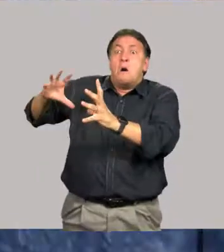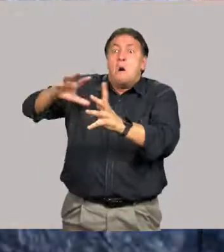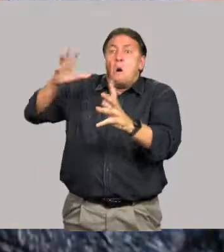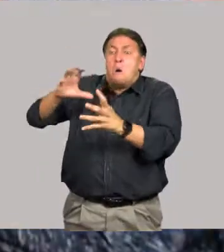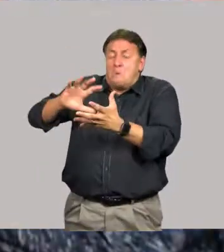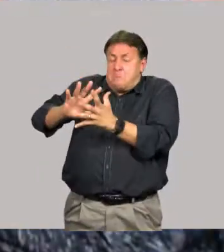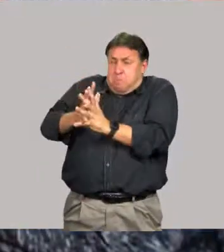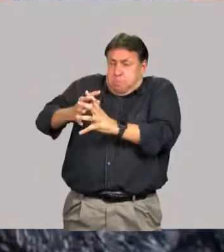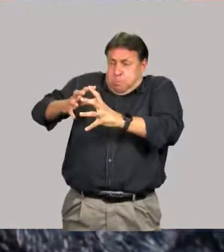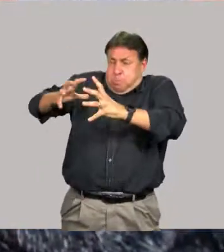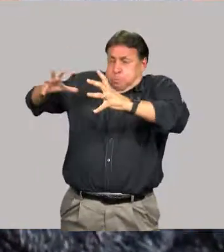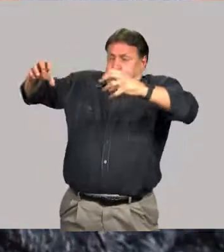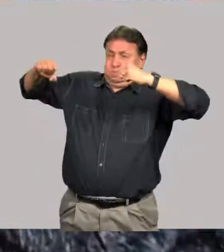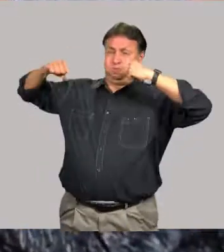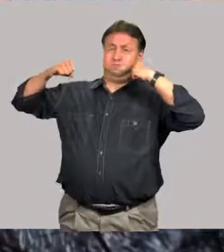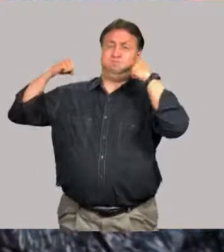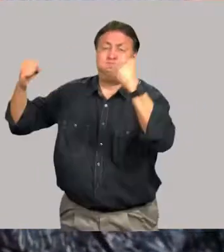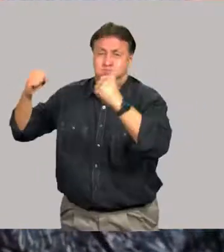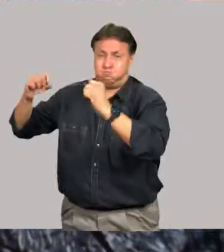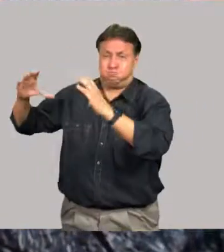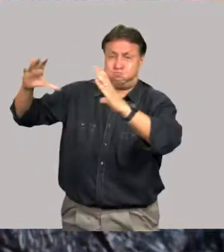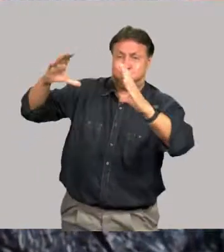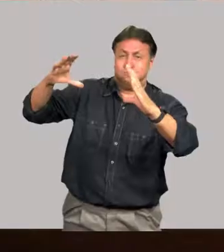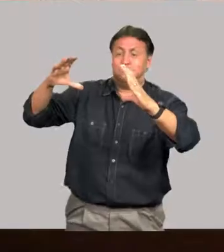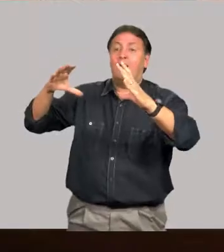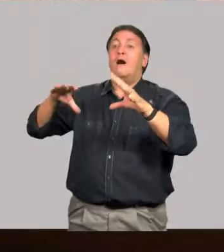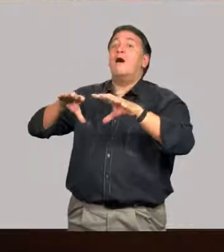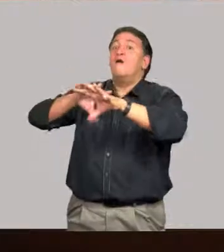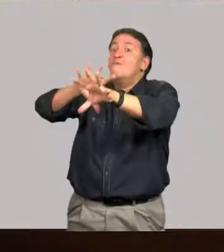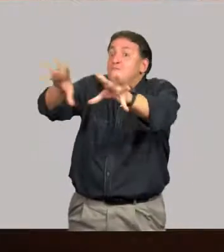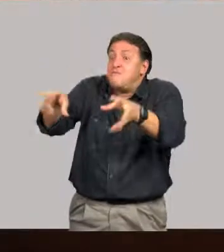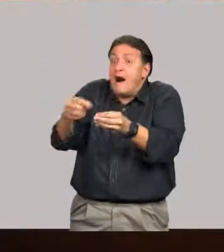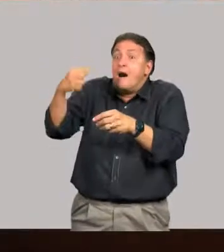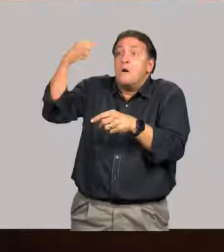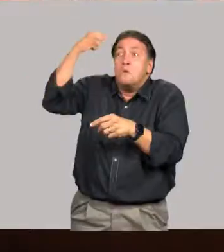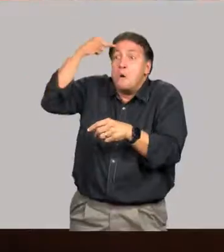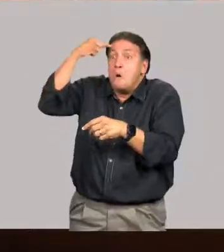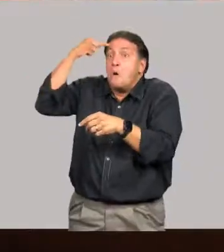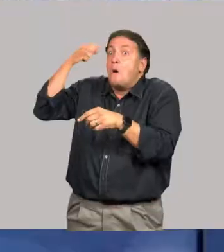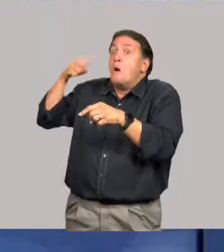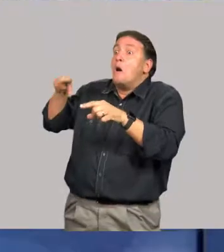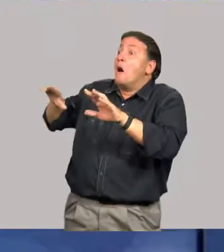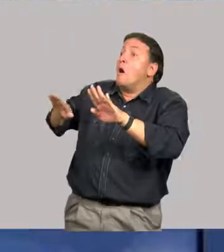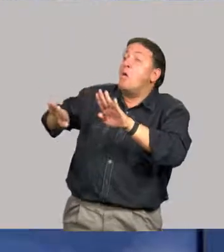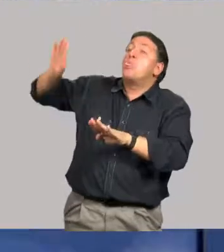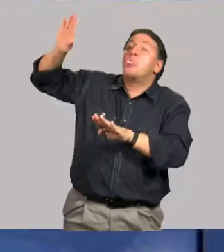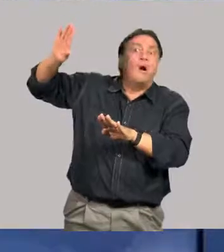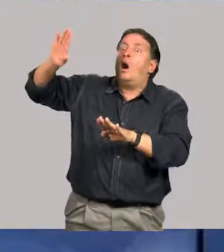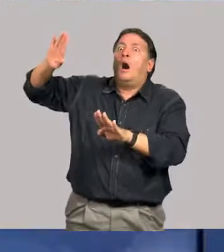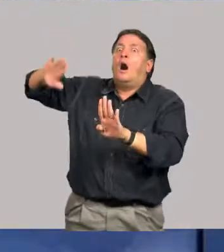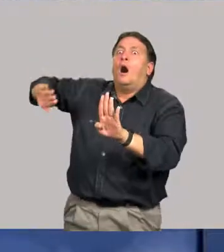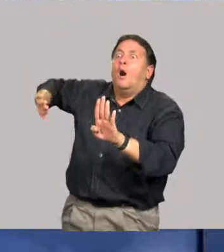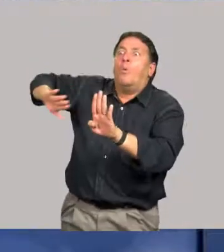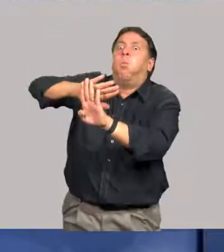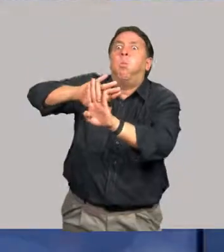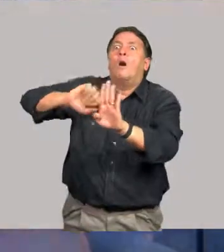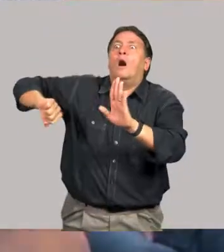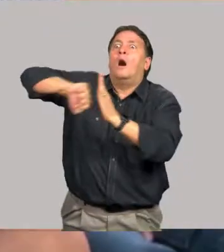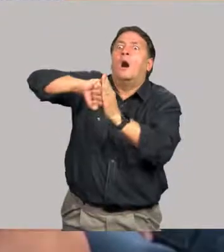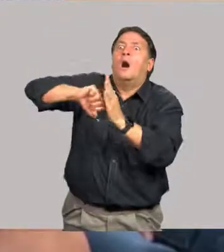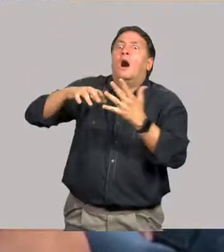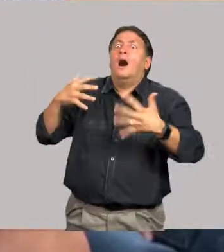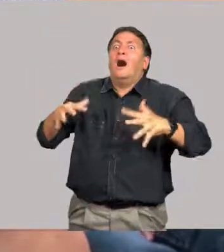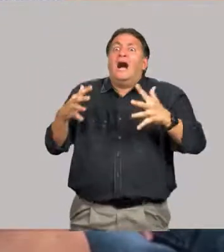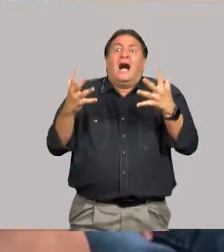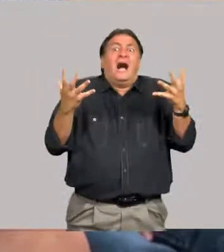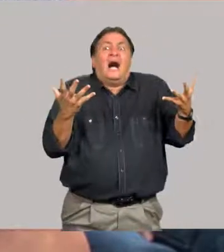to 80 miles an hour. As it travels, it will pick up strength and become a Category 3 or 4 storm by the time it hits the Texas Gulf Coast.